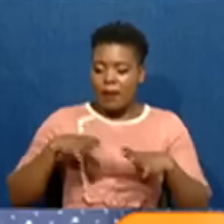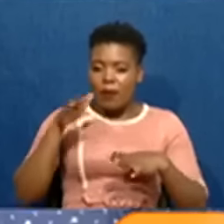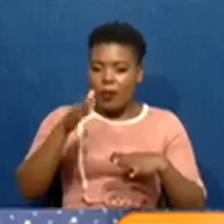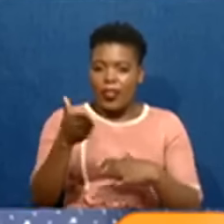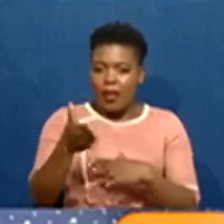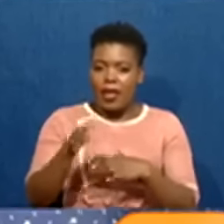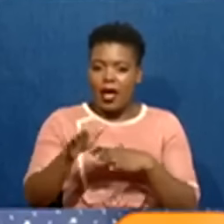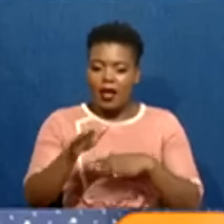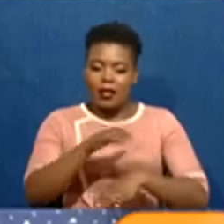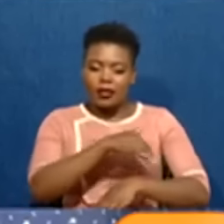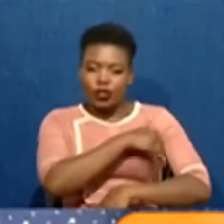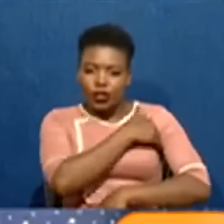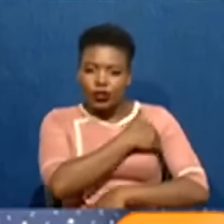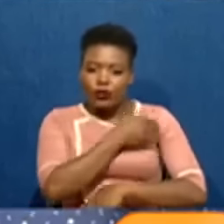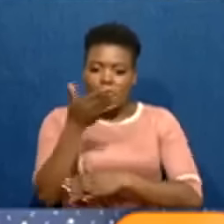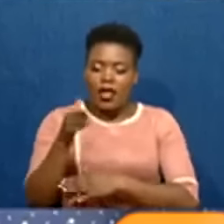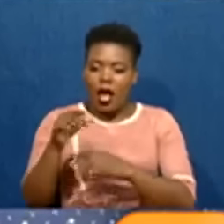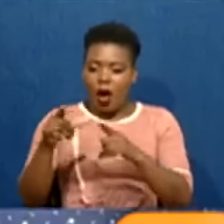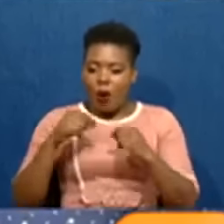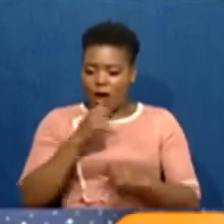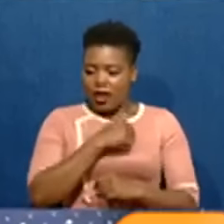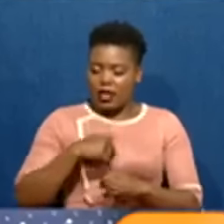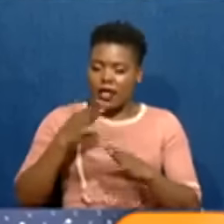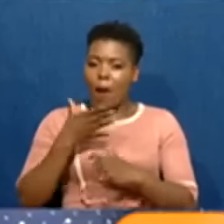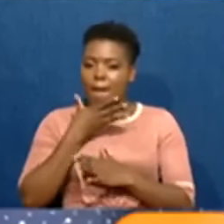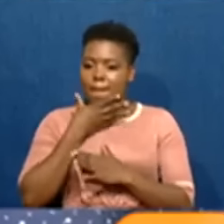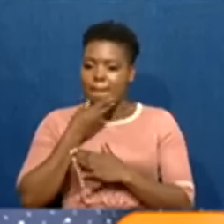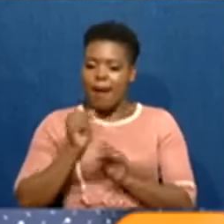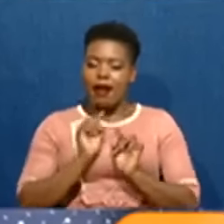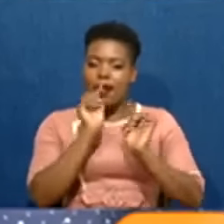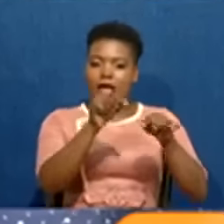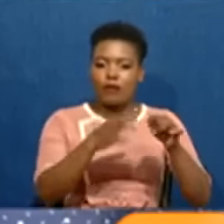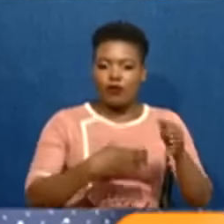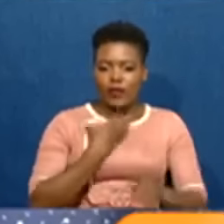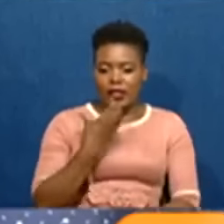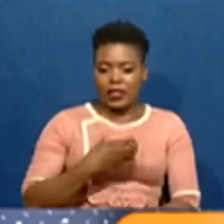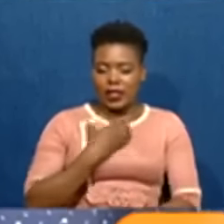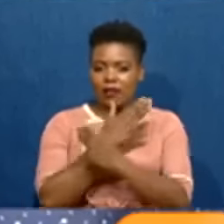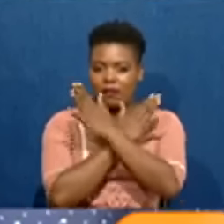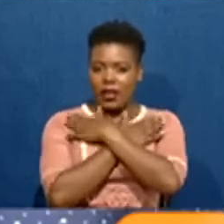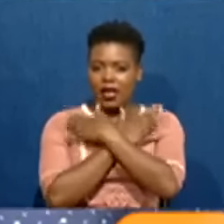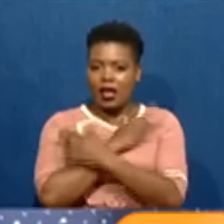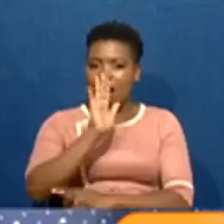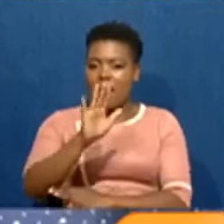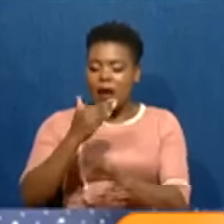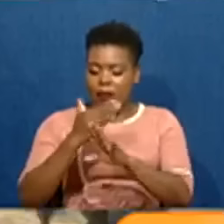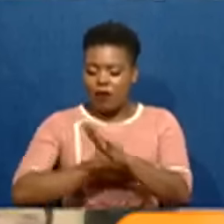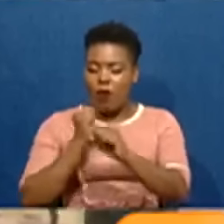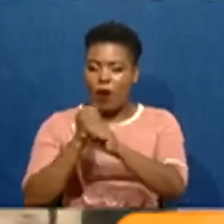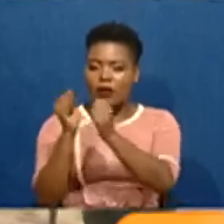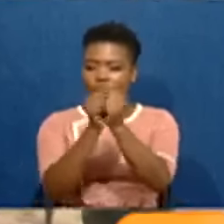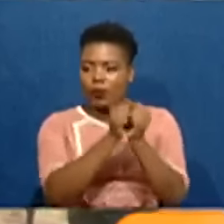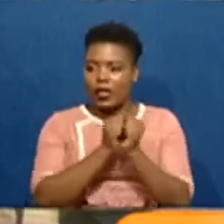administrators how the men came to visit one of their former